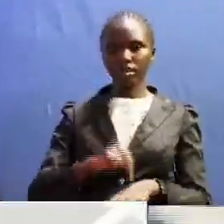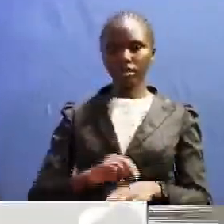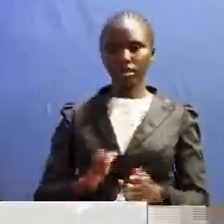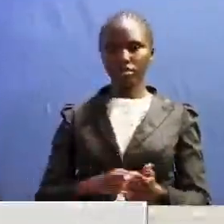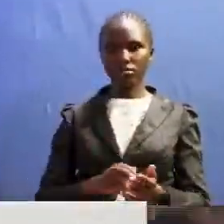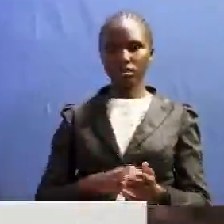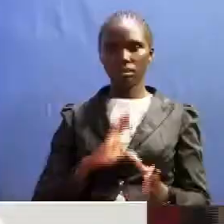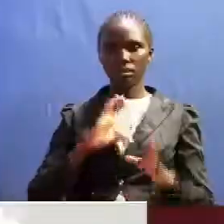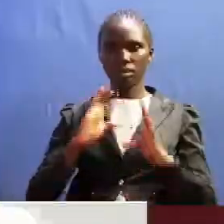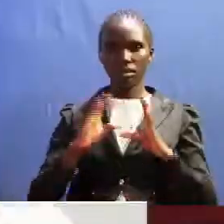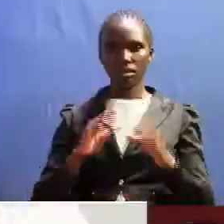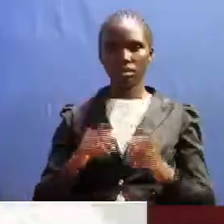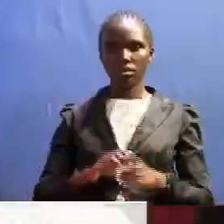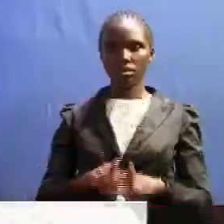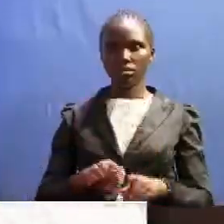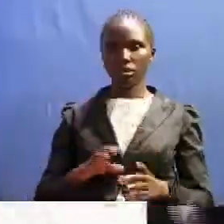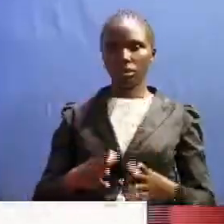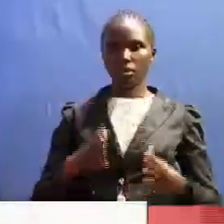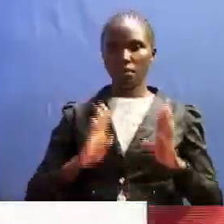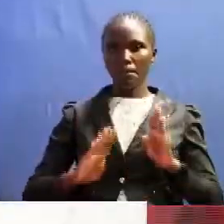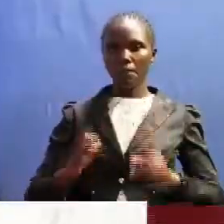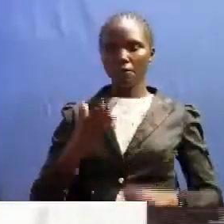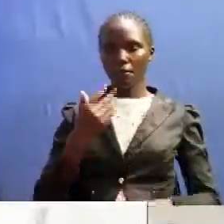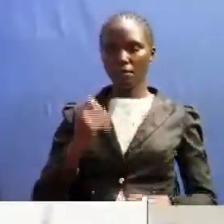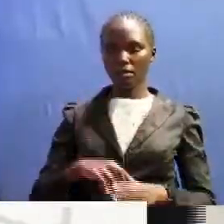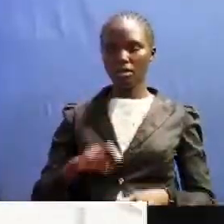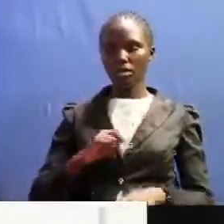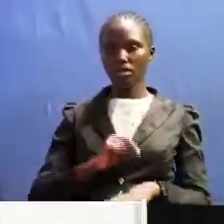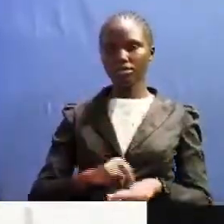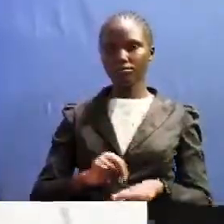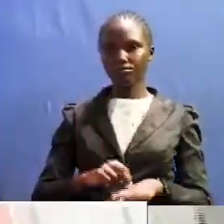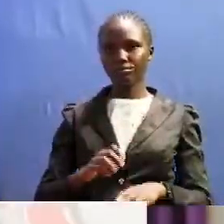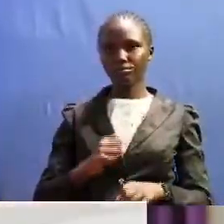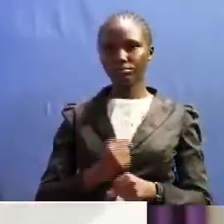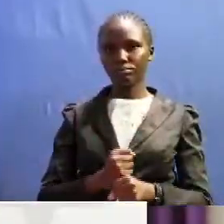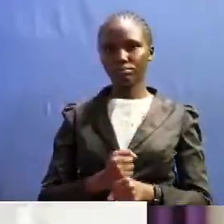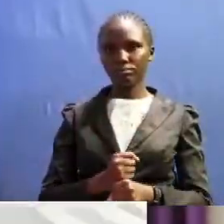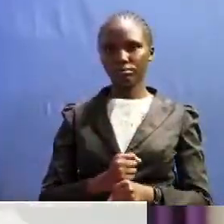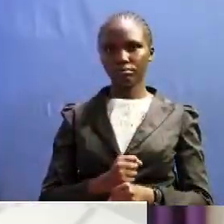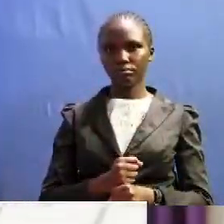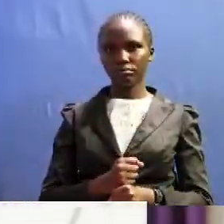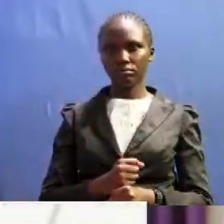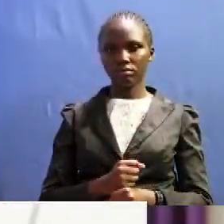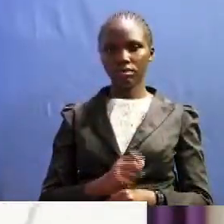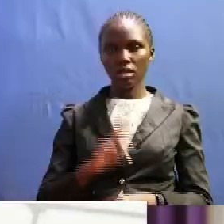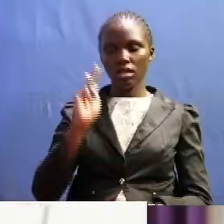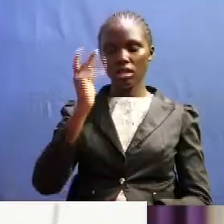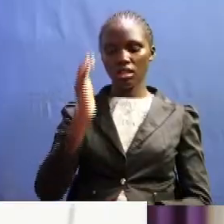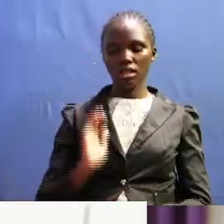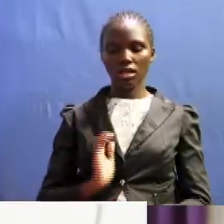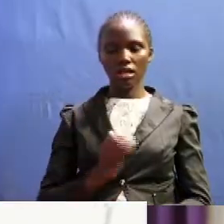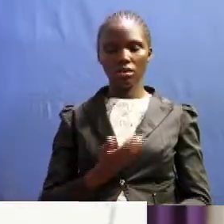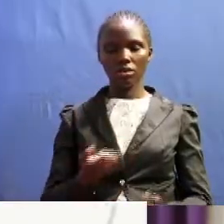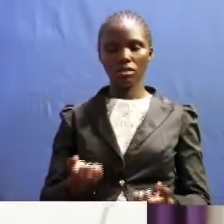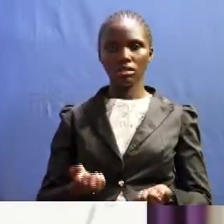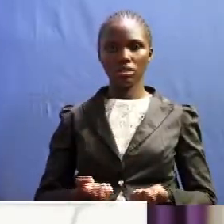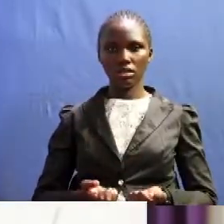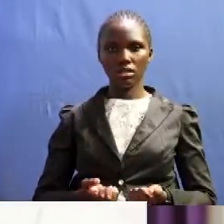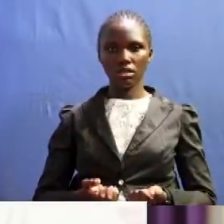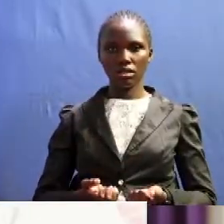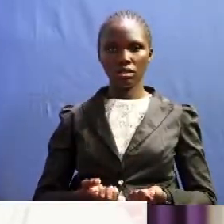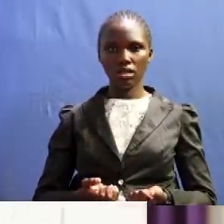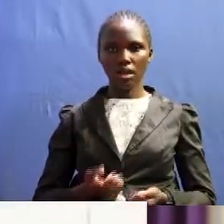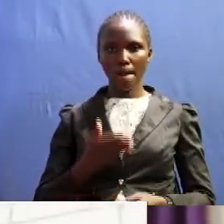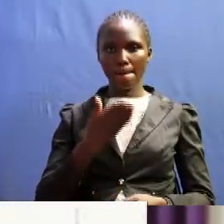stressed ethics in leadership and blamed poor government for underdevelopment. Kenya yetu inahitaji